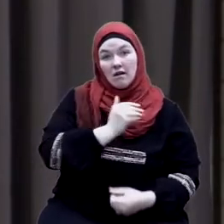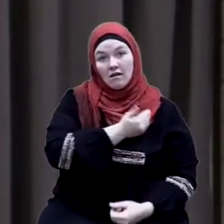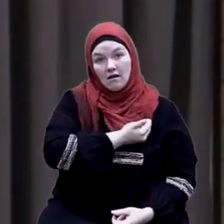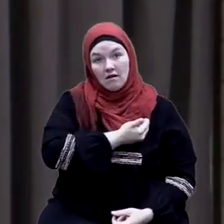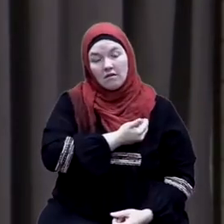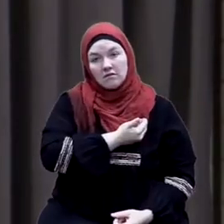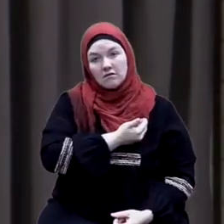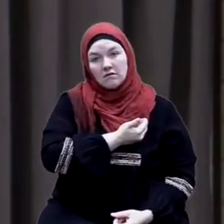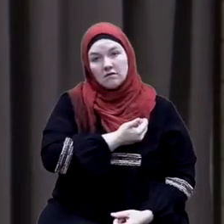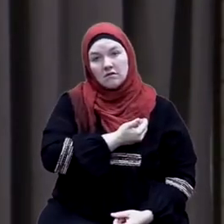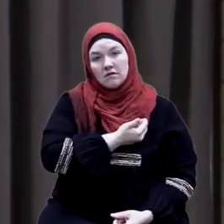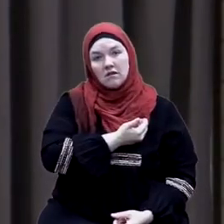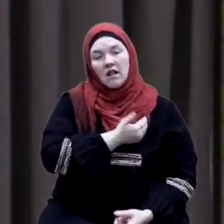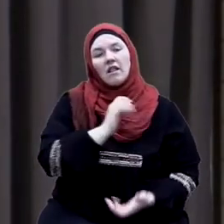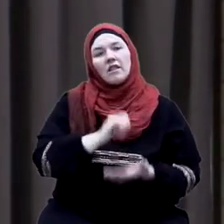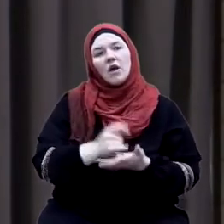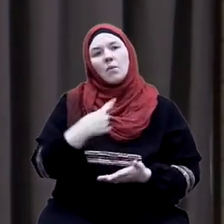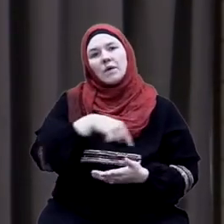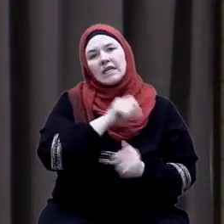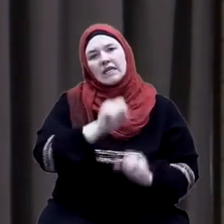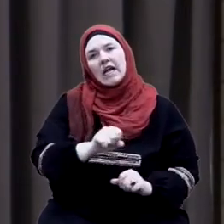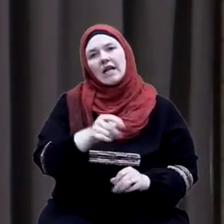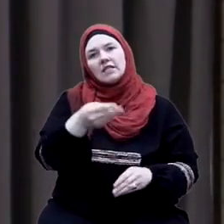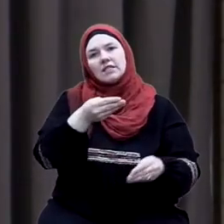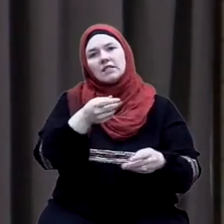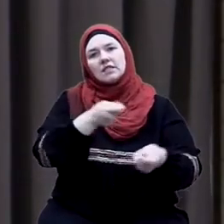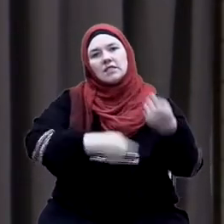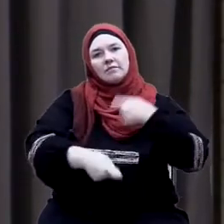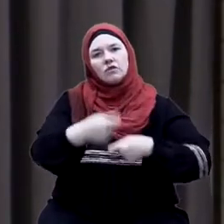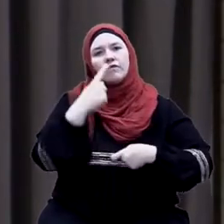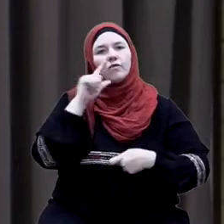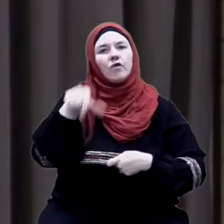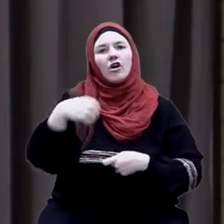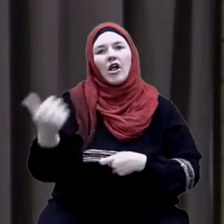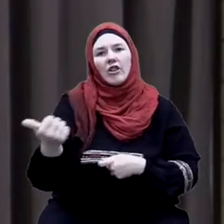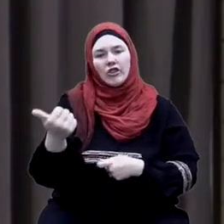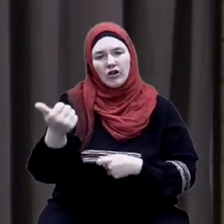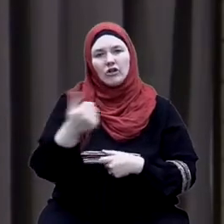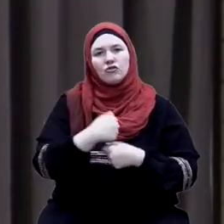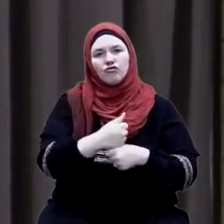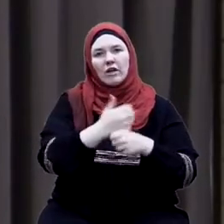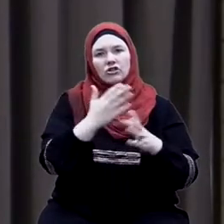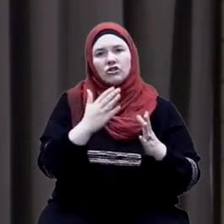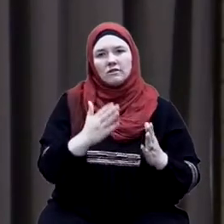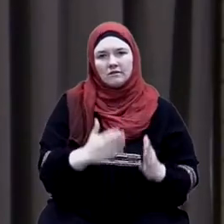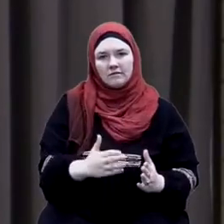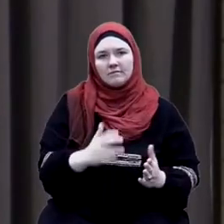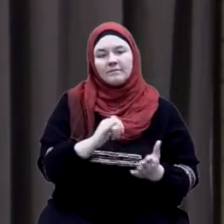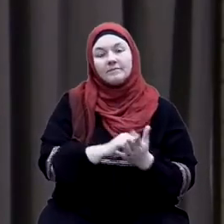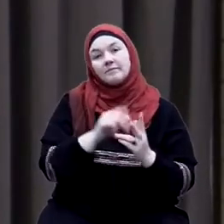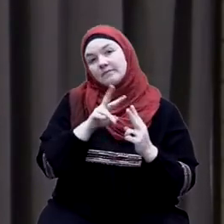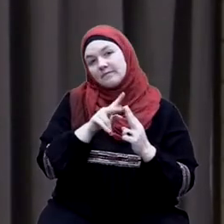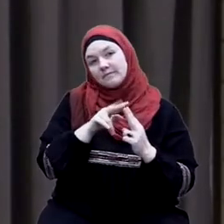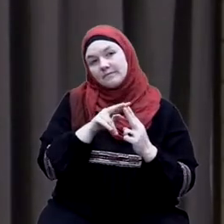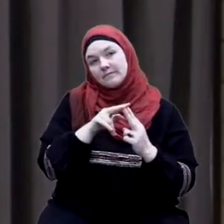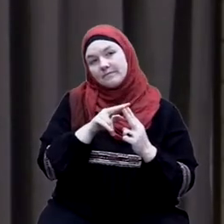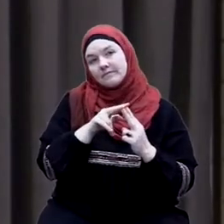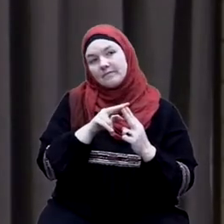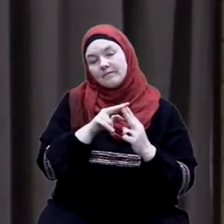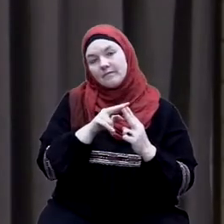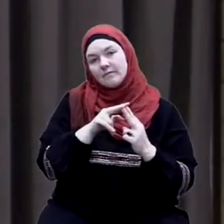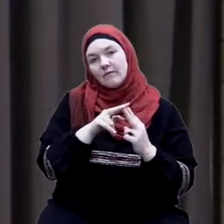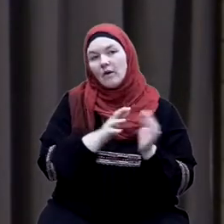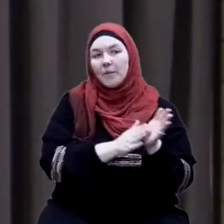so that we substitute for other creations that either are